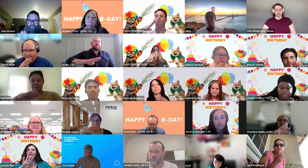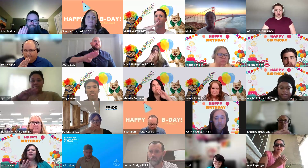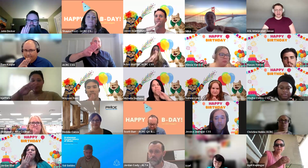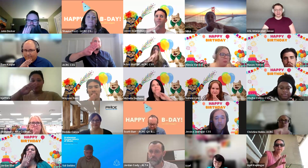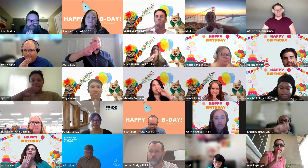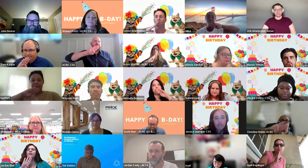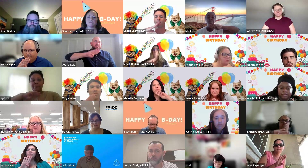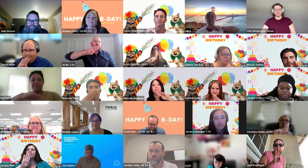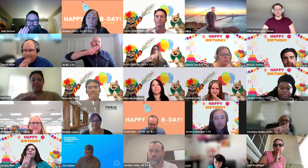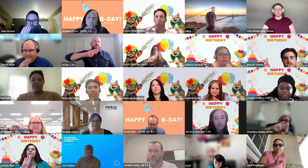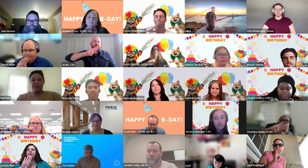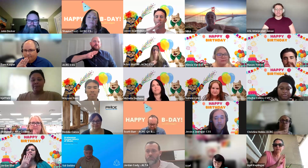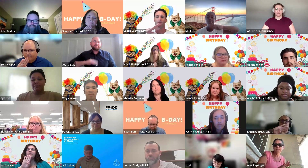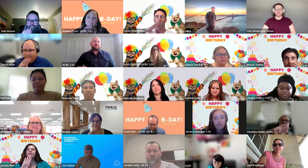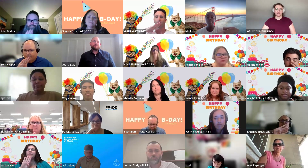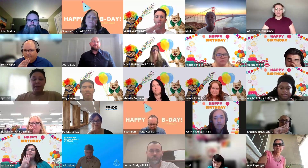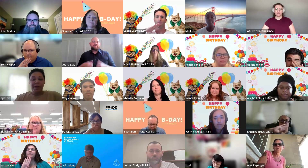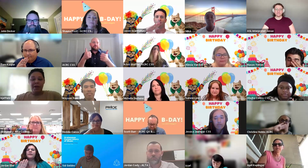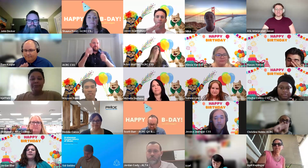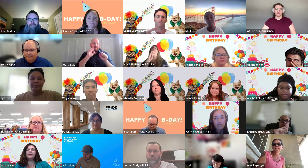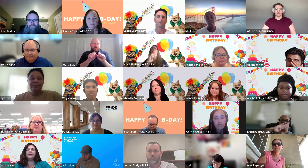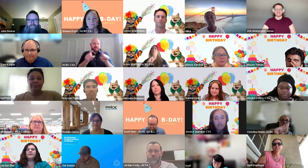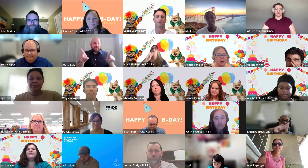and we have frustrated.